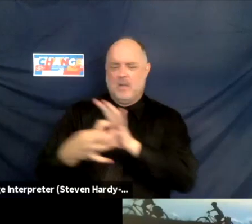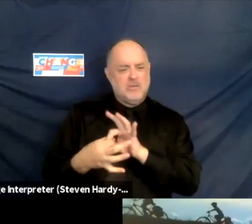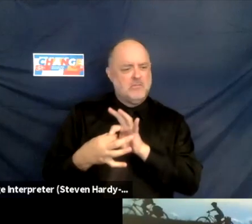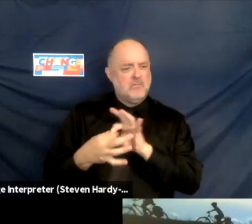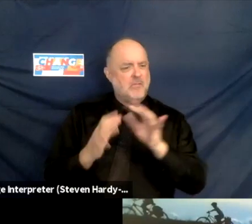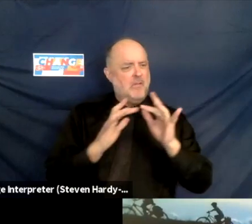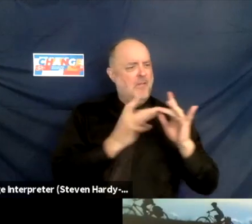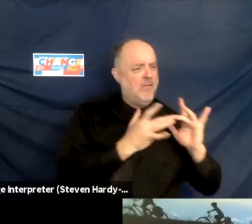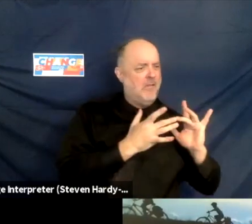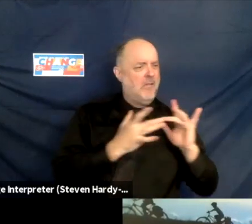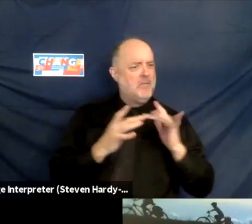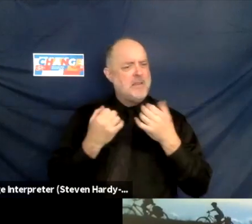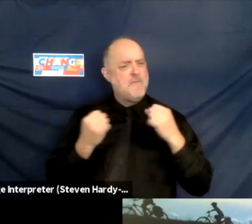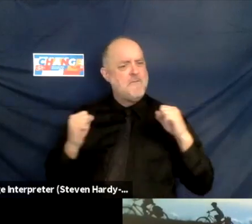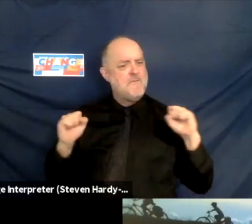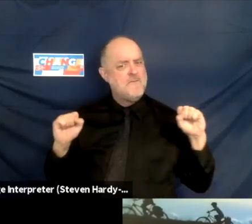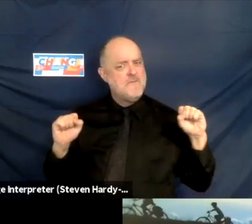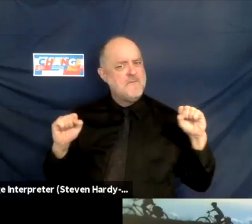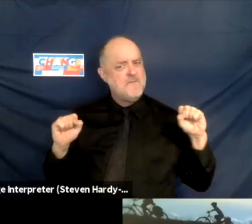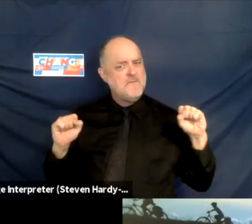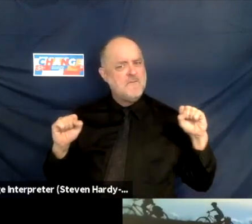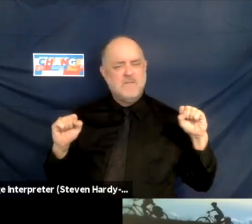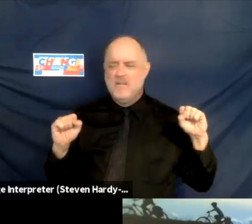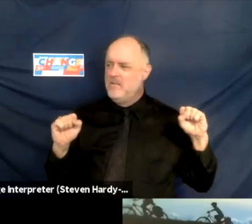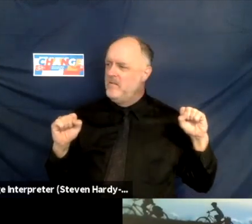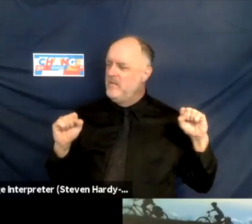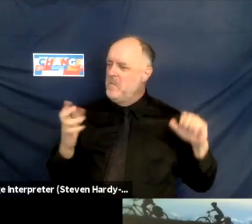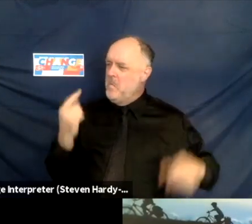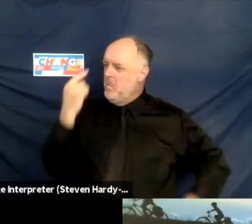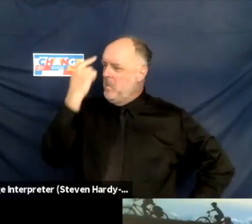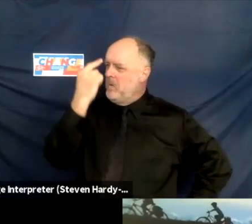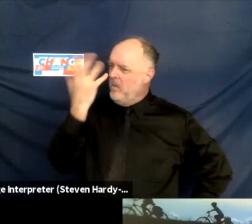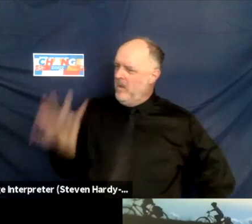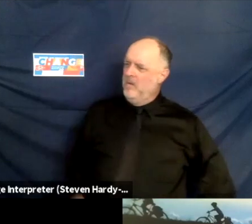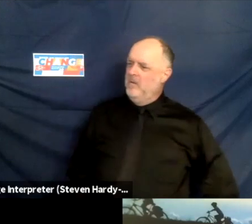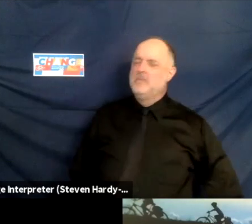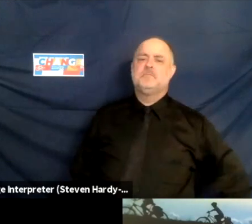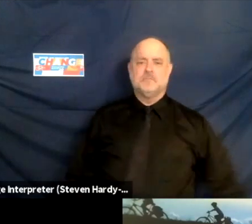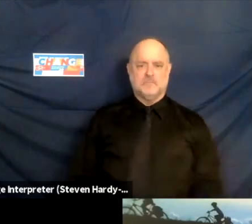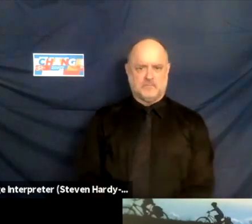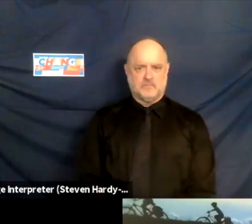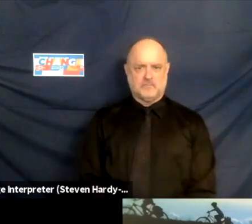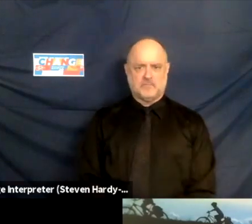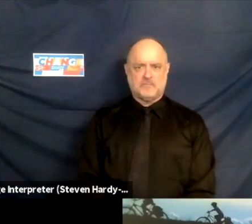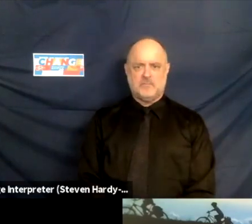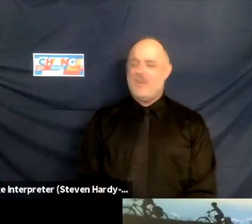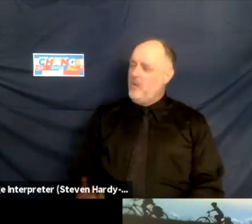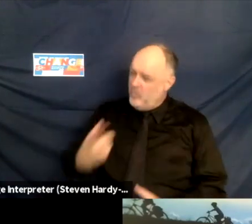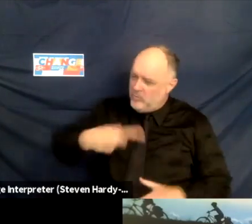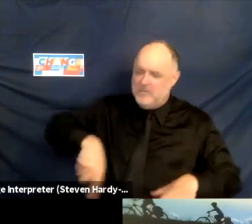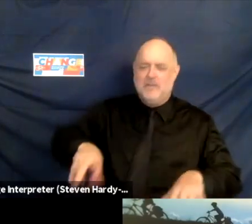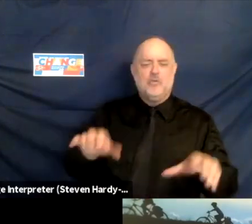affordable. As we continue to craft this year's service transportation bill for committees I talked about before, I intend to build